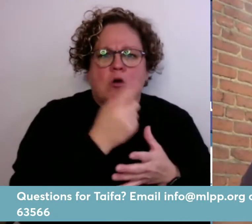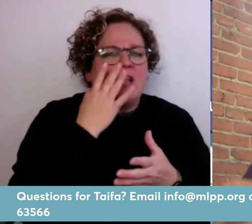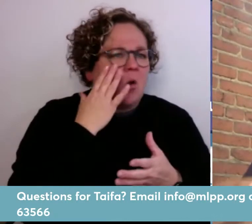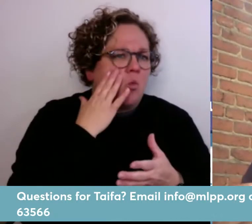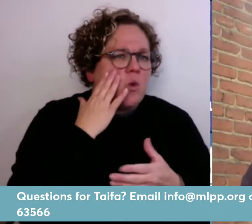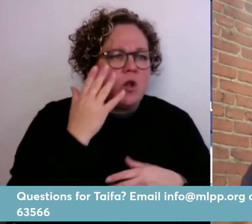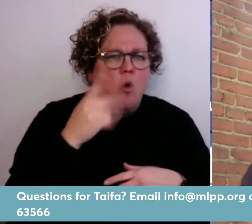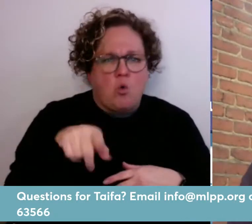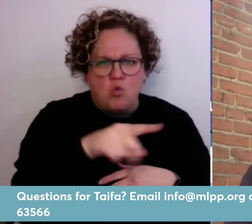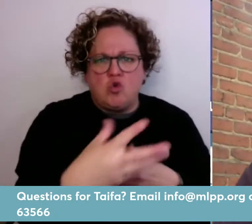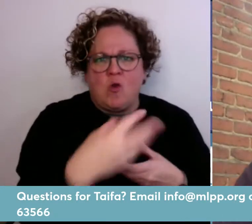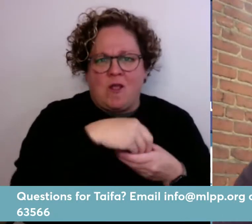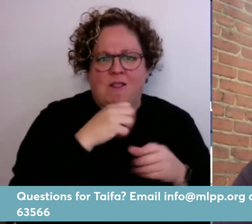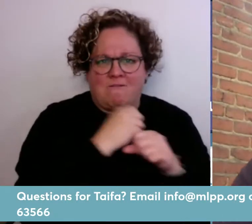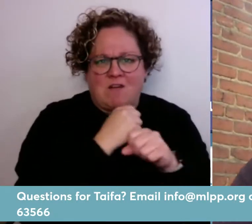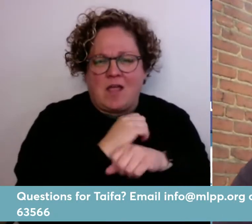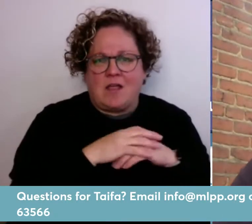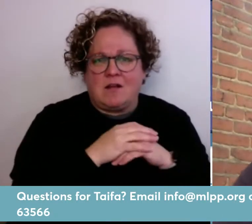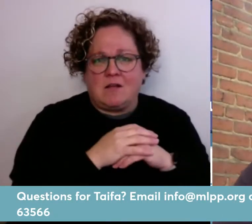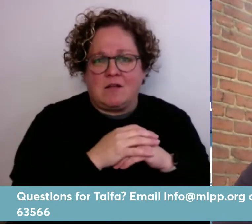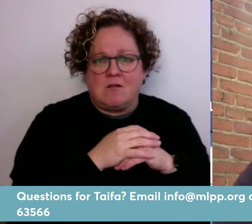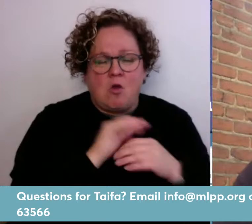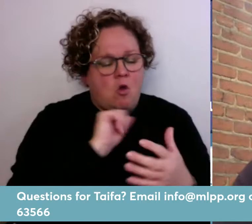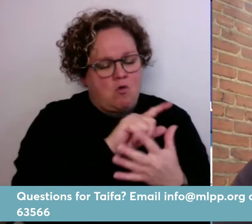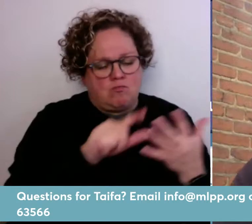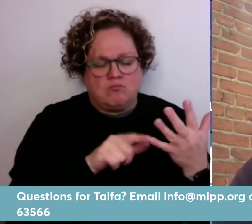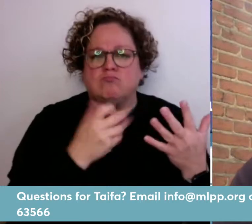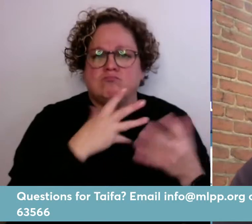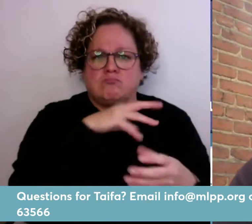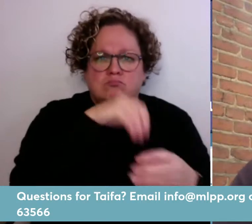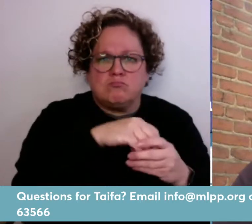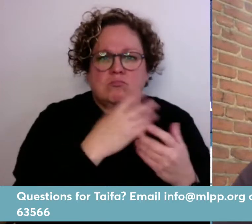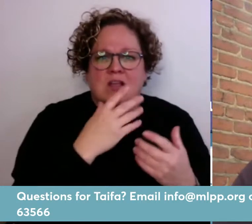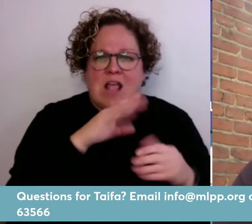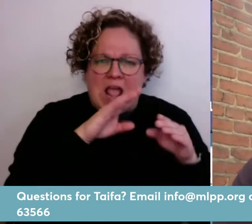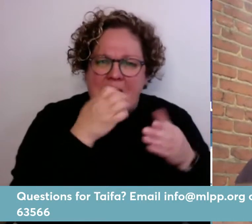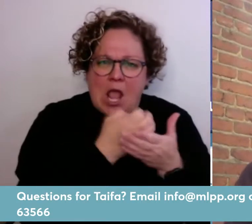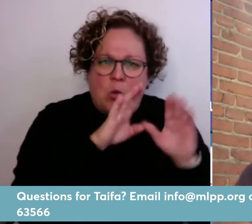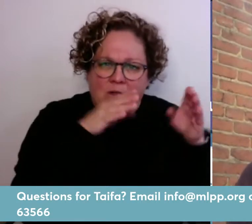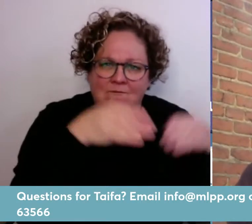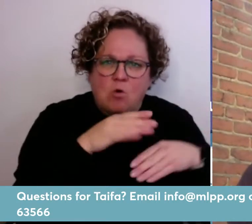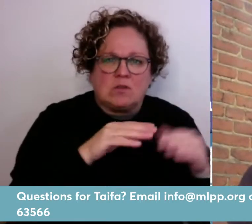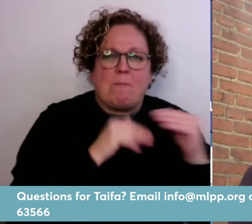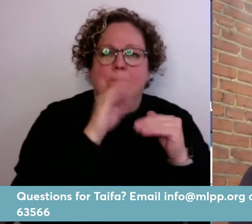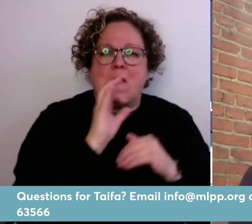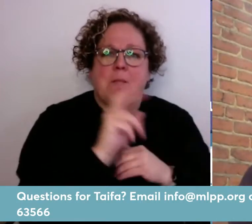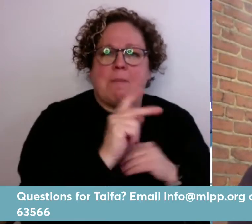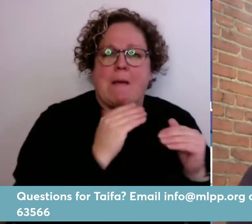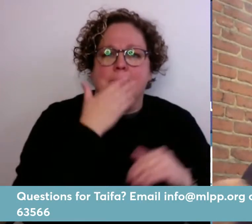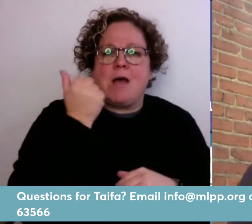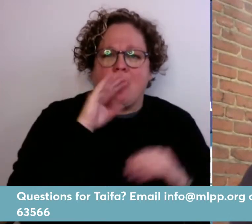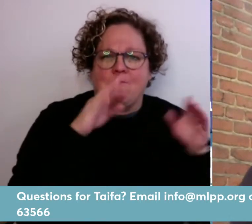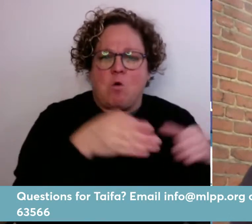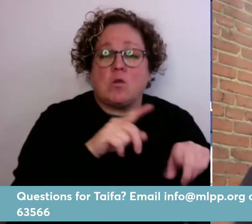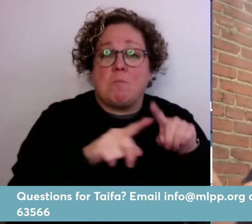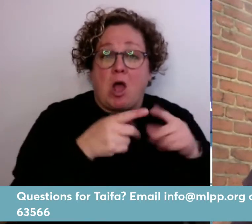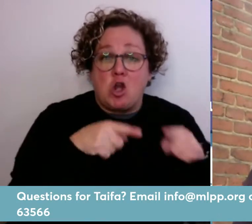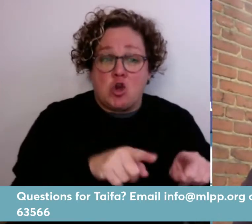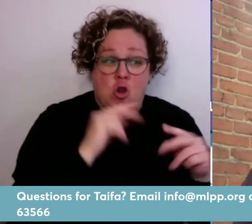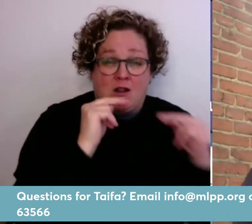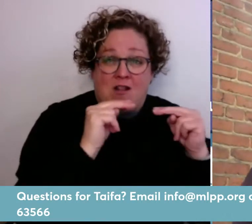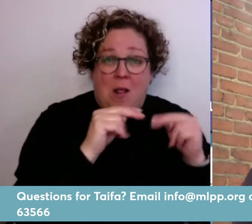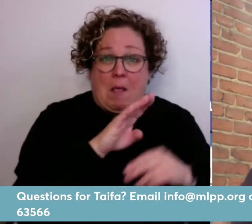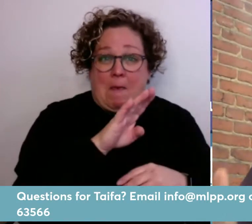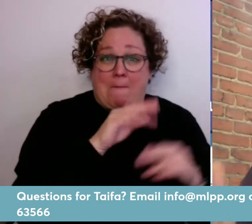these were elements included in the equity-focused Build Back Better proposal. But during negotiations, Build Back Better